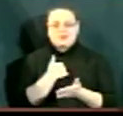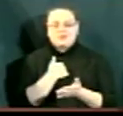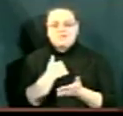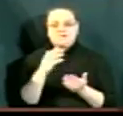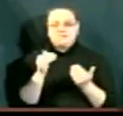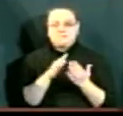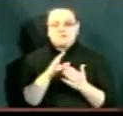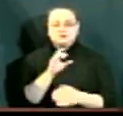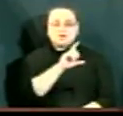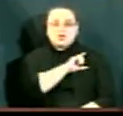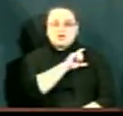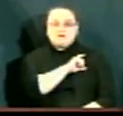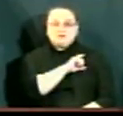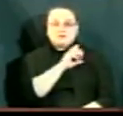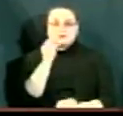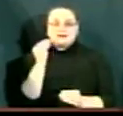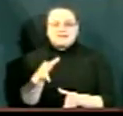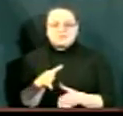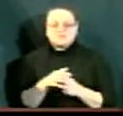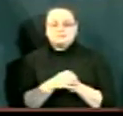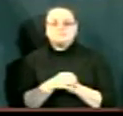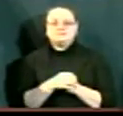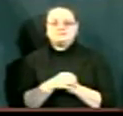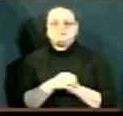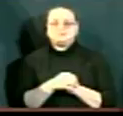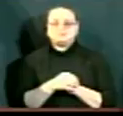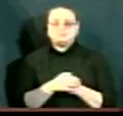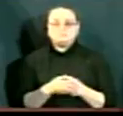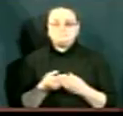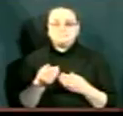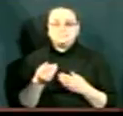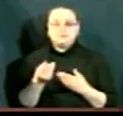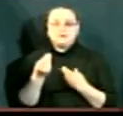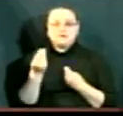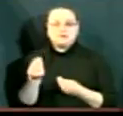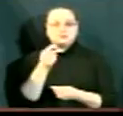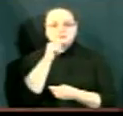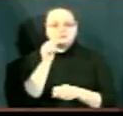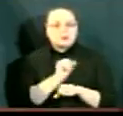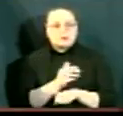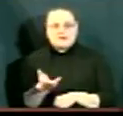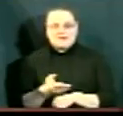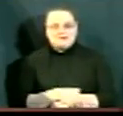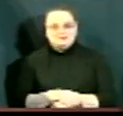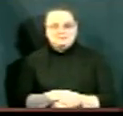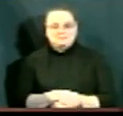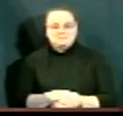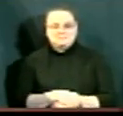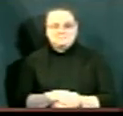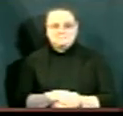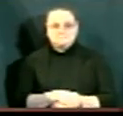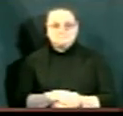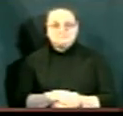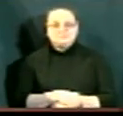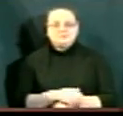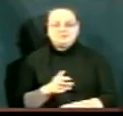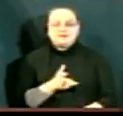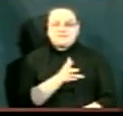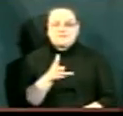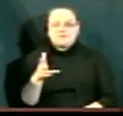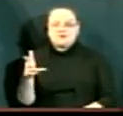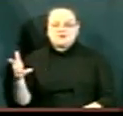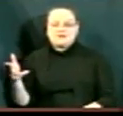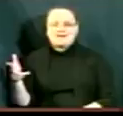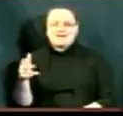an officer and a teacher and was told that she did not work there. I pulled over on the other side